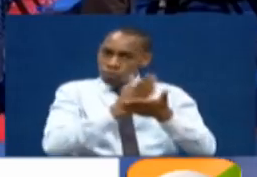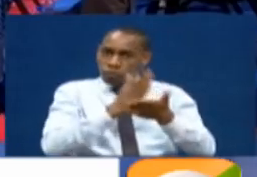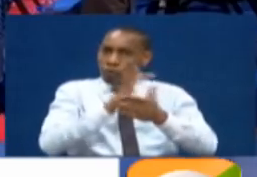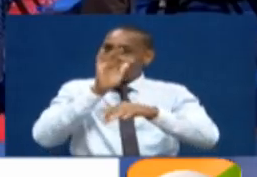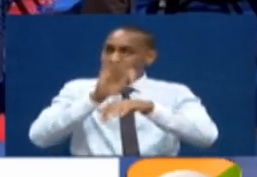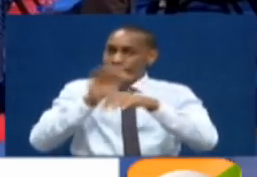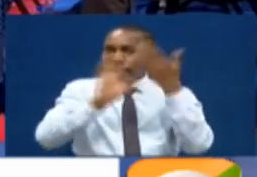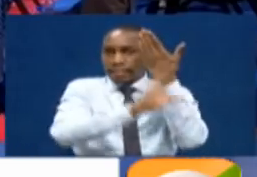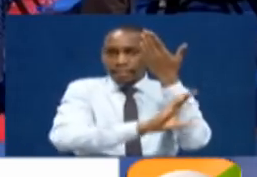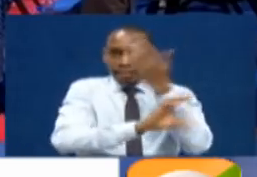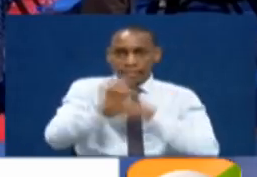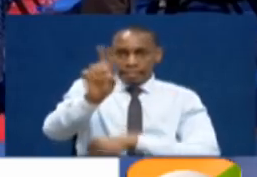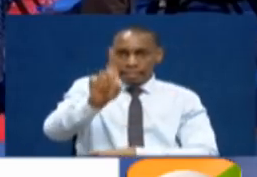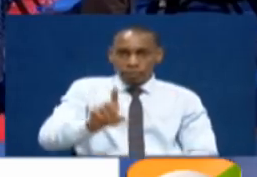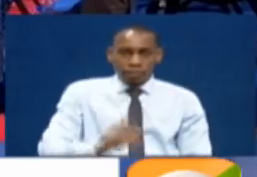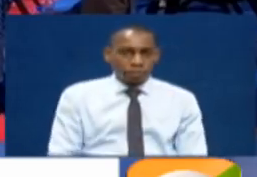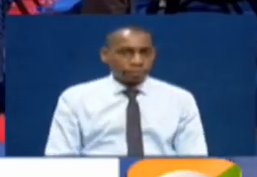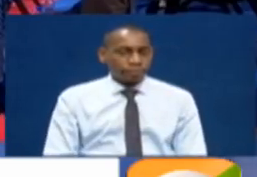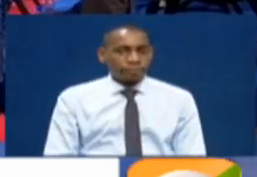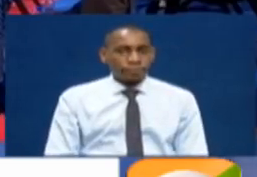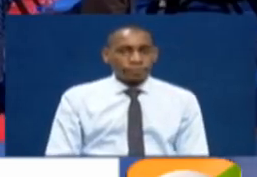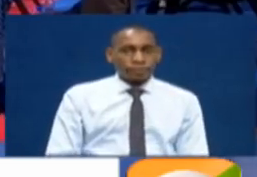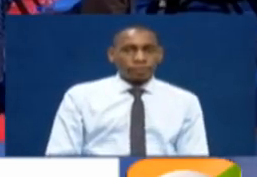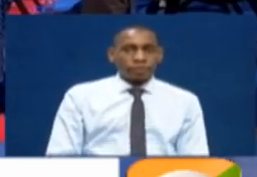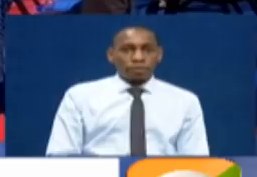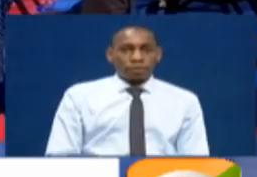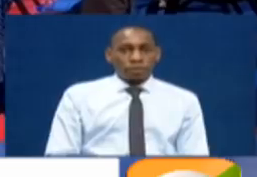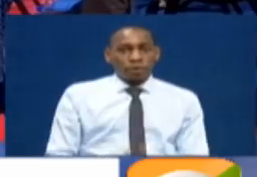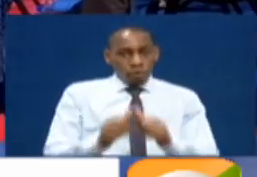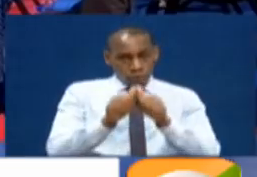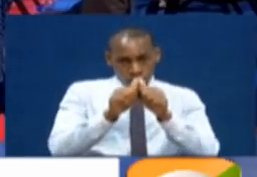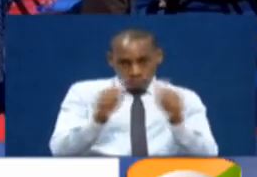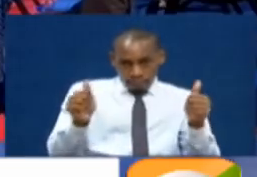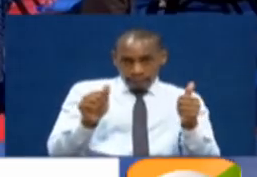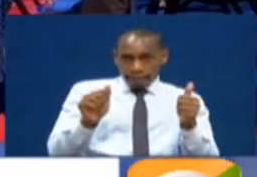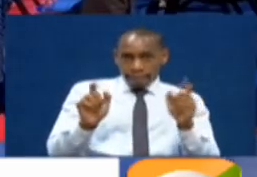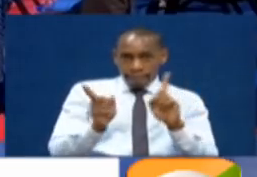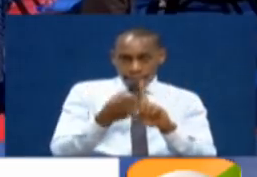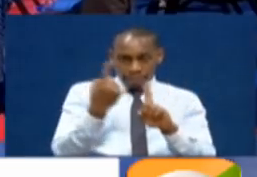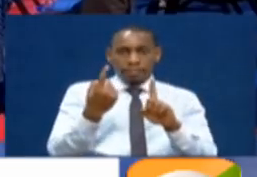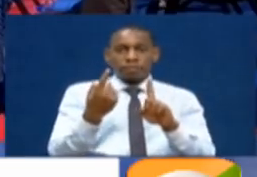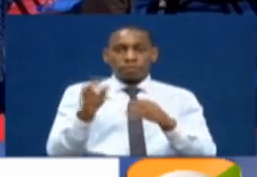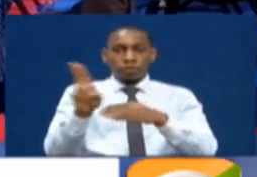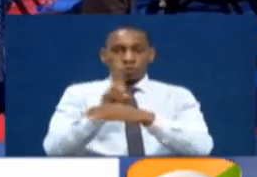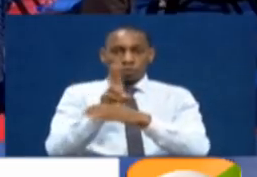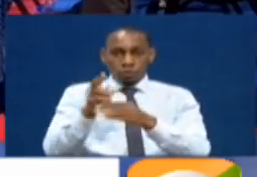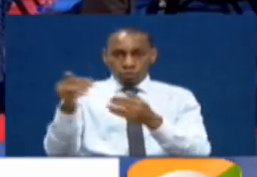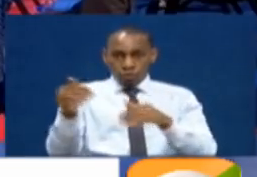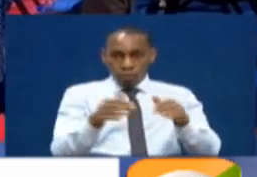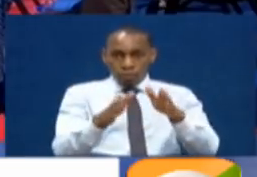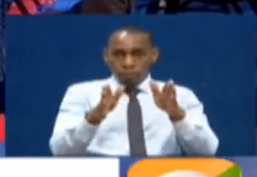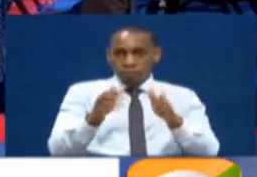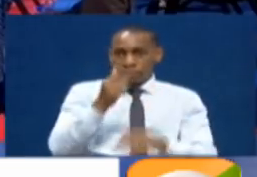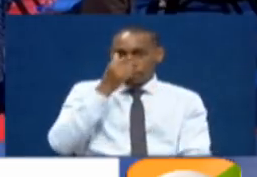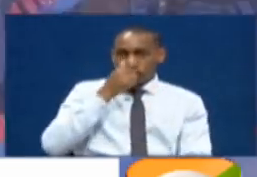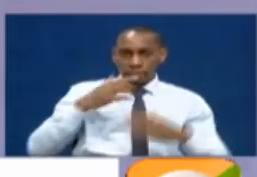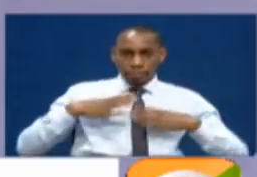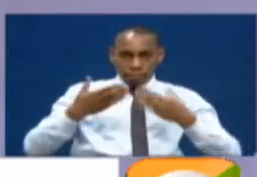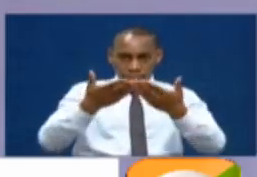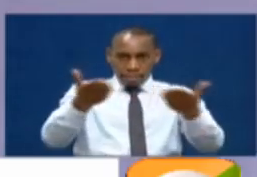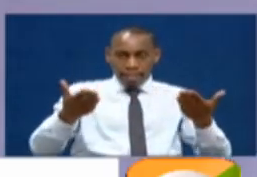Honorable? Well, first of all, let me just take this opportunity to wish the audience a prosperous